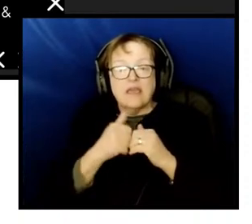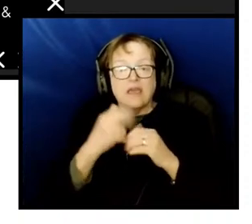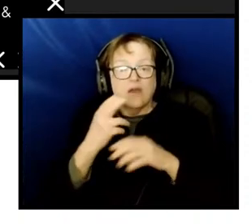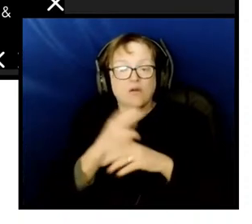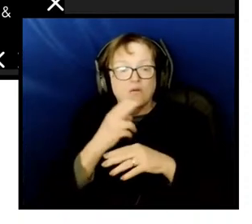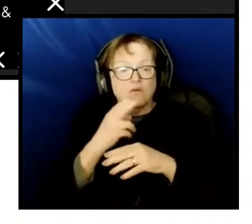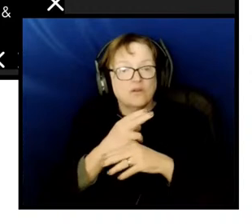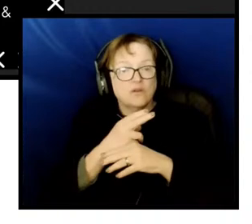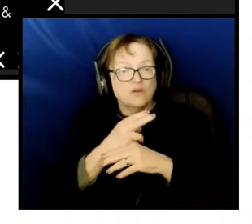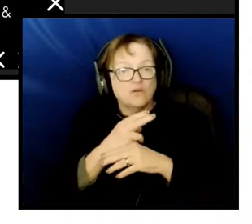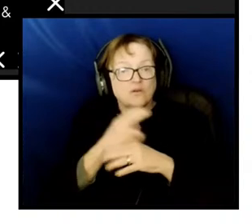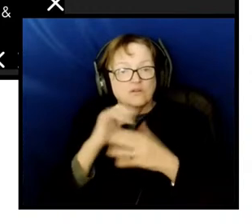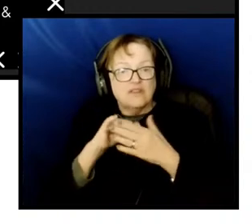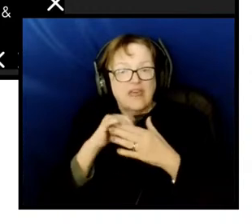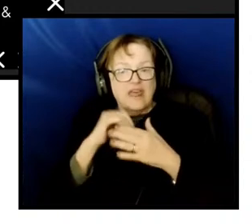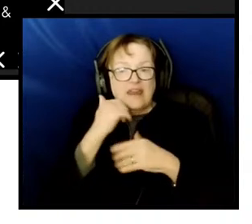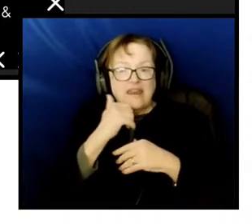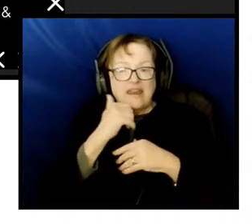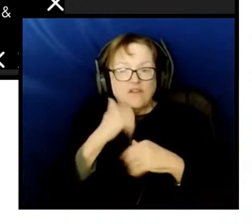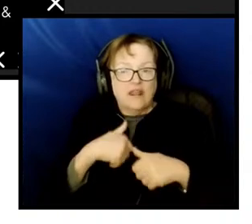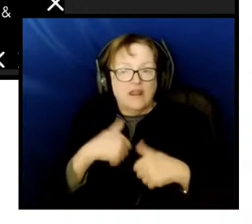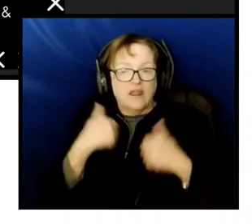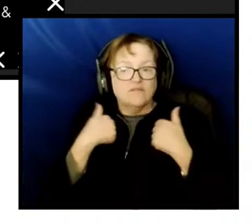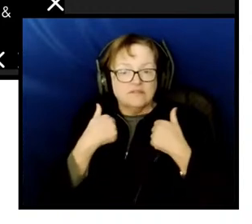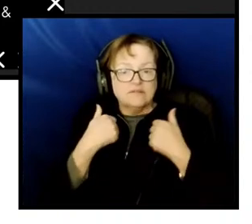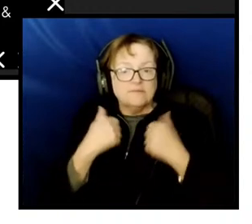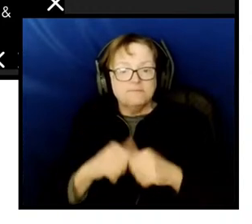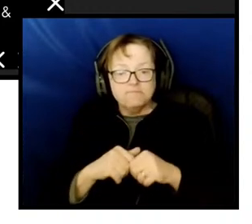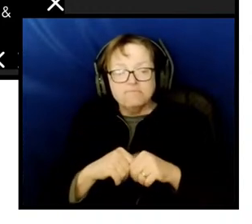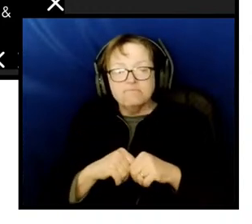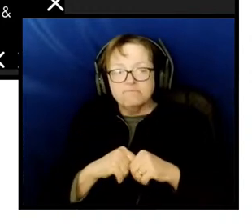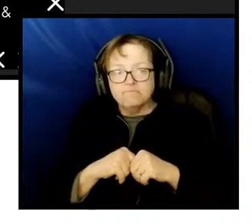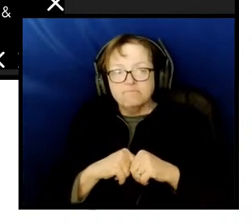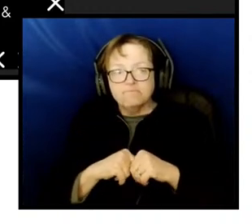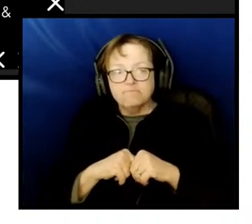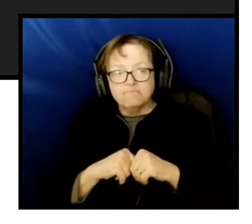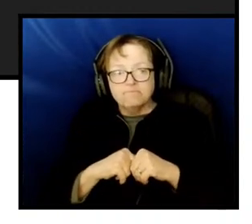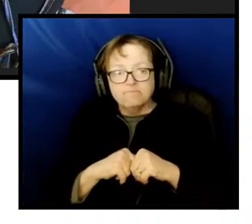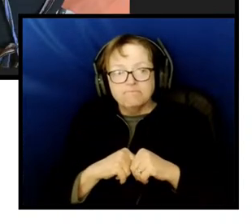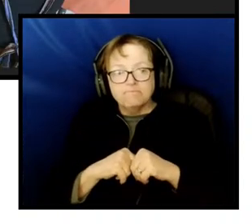tarot in our everyday lives. We can go to the next slide.